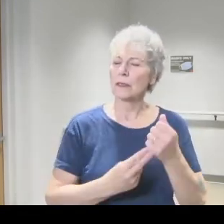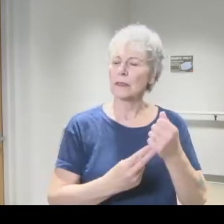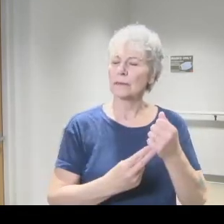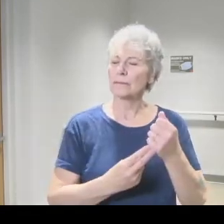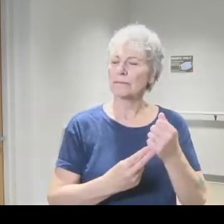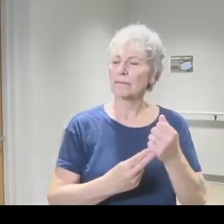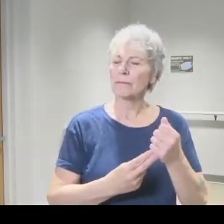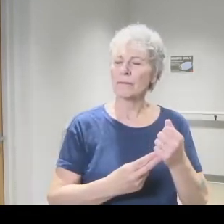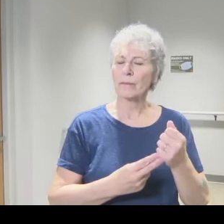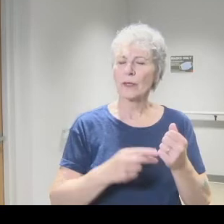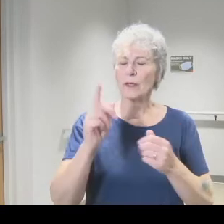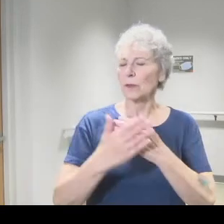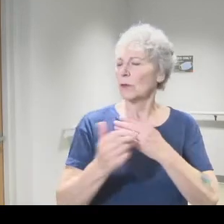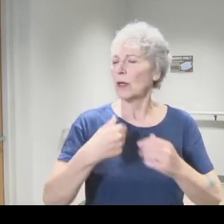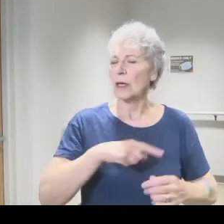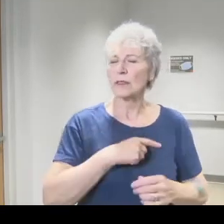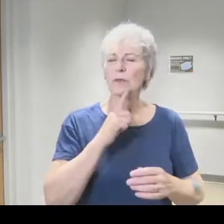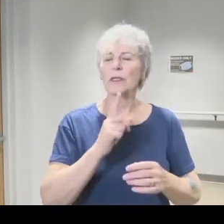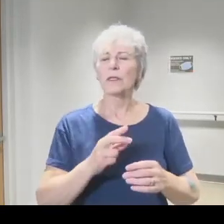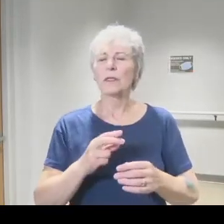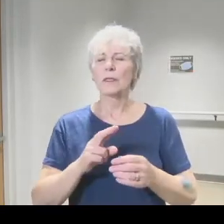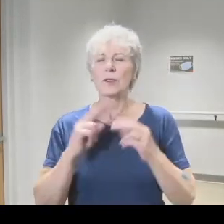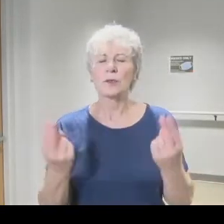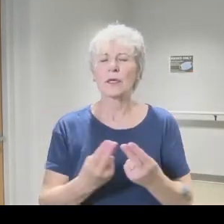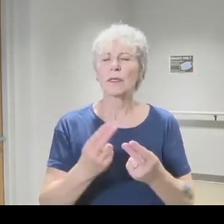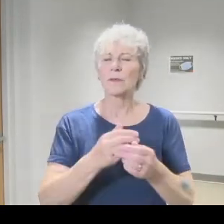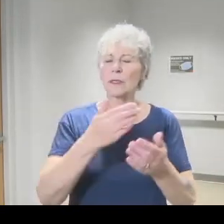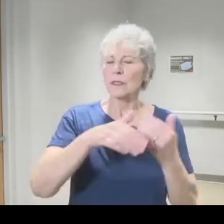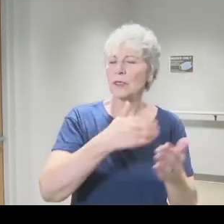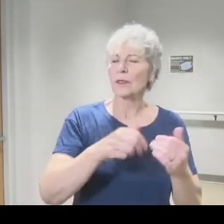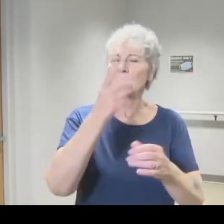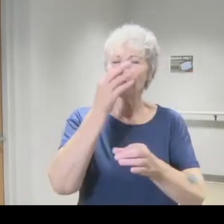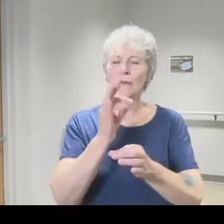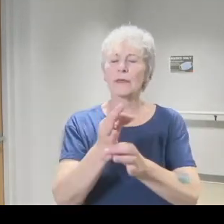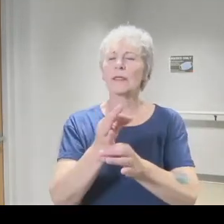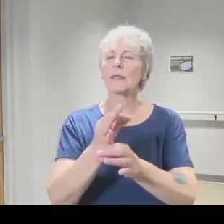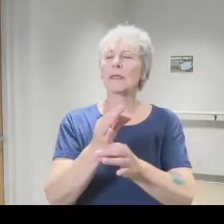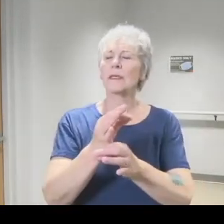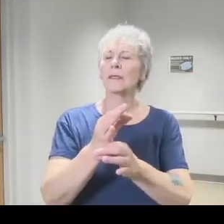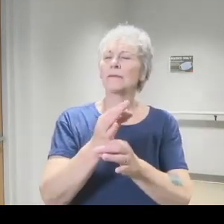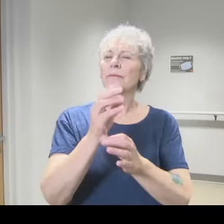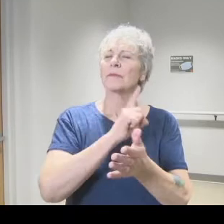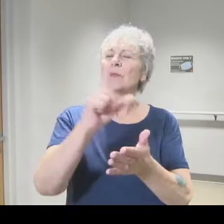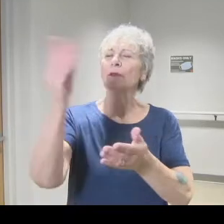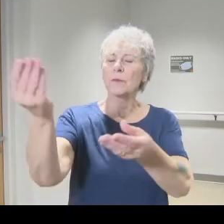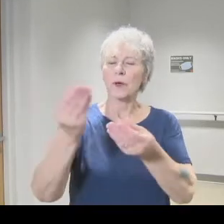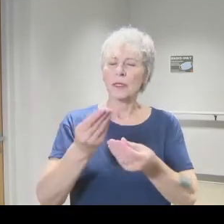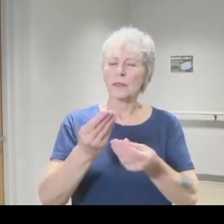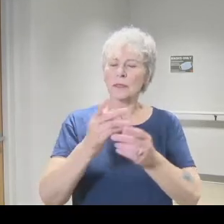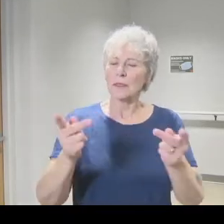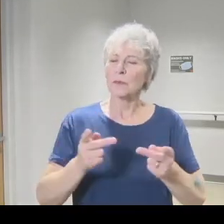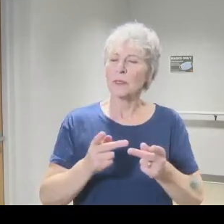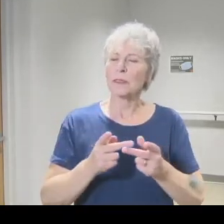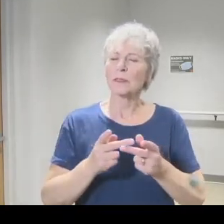Father God, you call us to be united with one another in our faith. Lord, you have brought us to this place where we